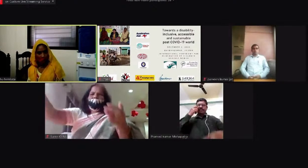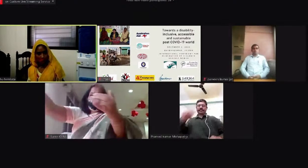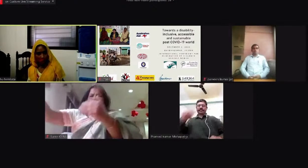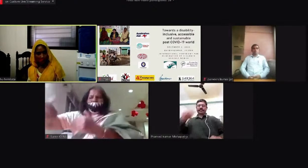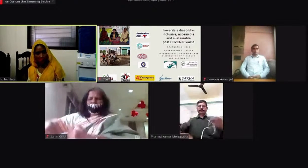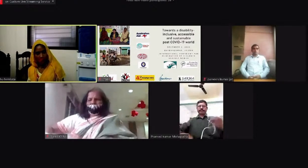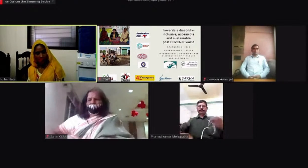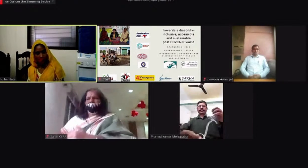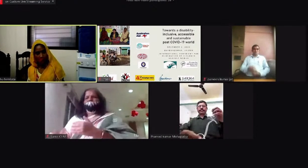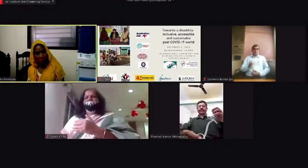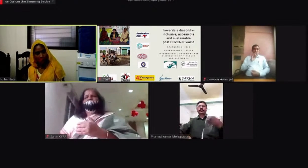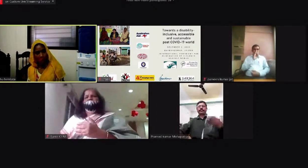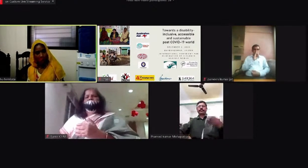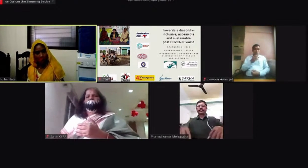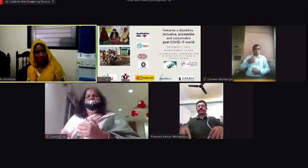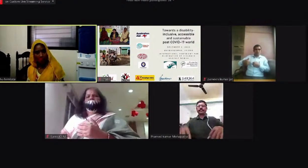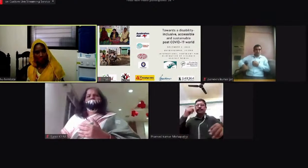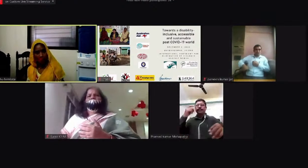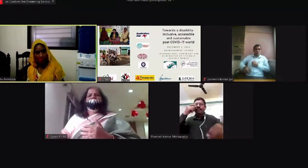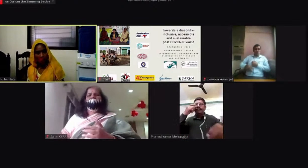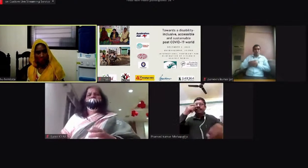problem.